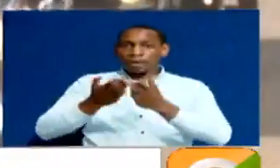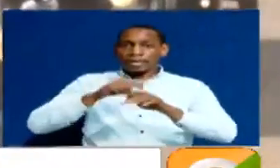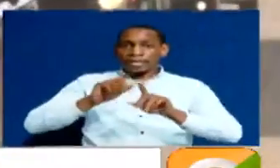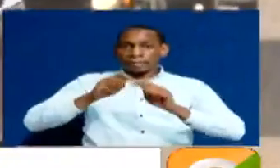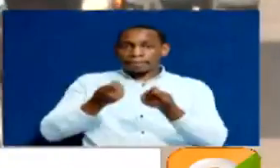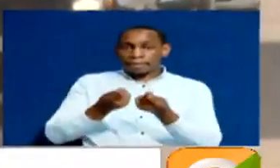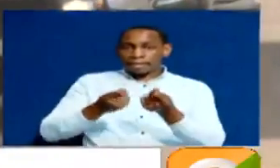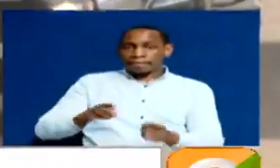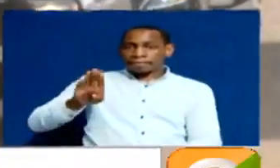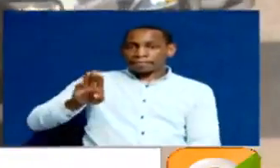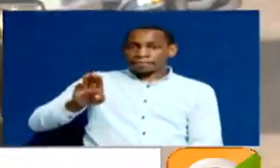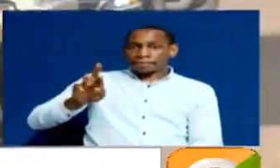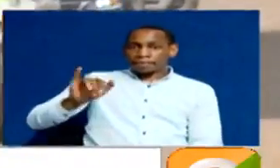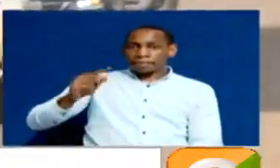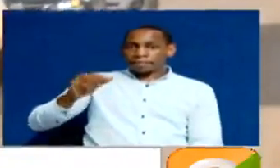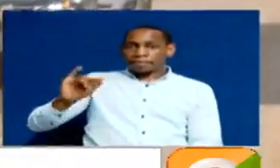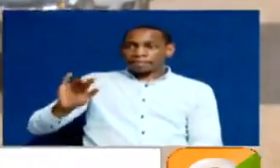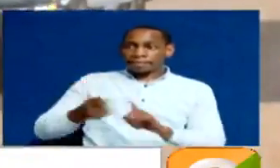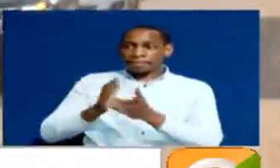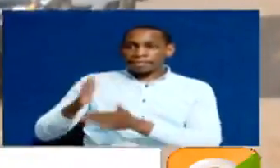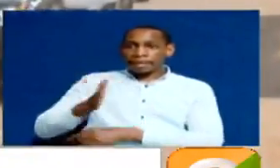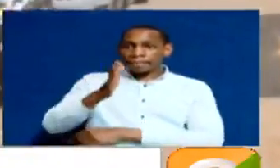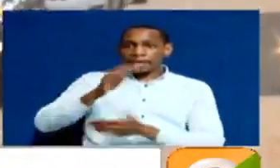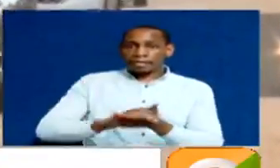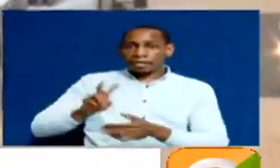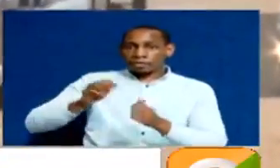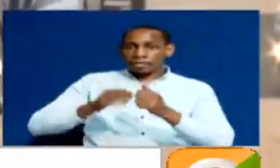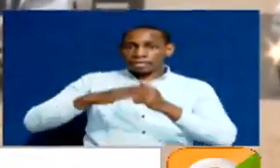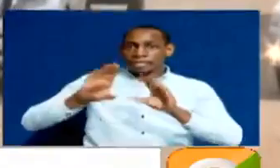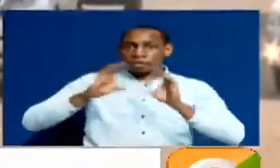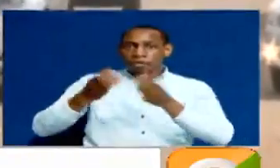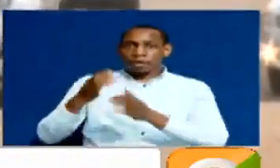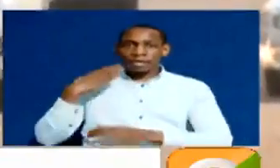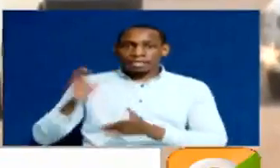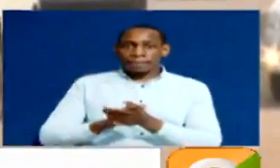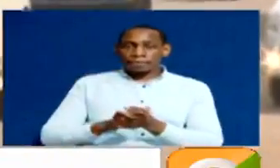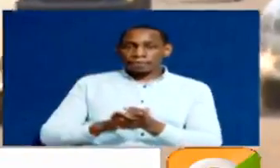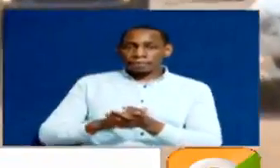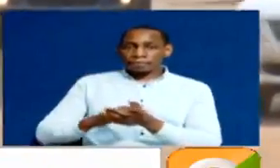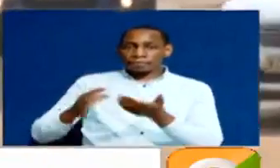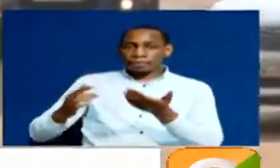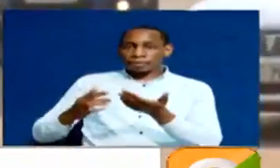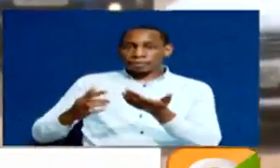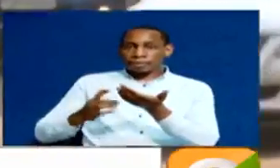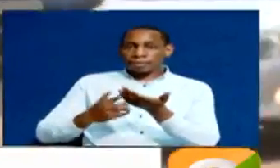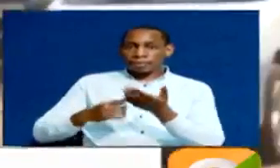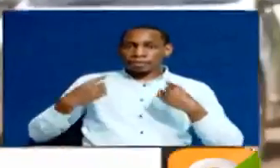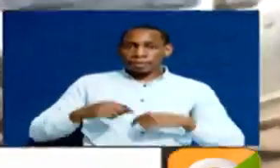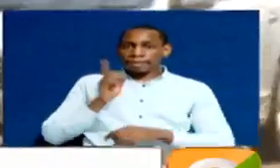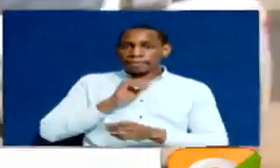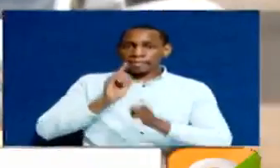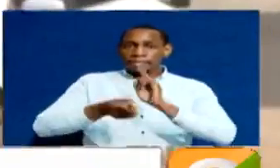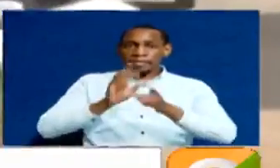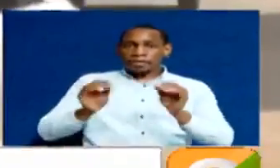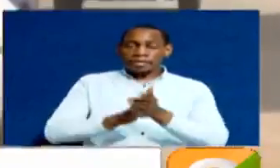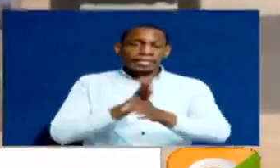holder Bridget Kosgei in her first full marathon. 2019 World Championships bronze medalist Amos Kipruto, who did not finish the men's